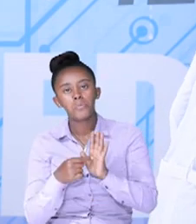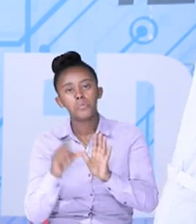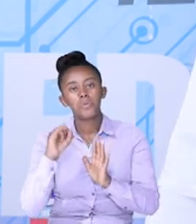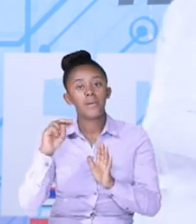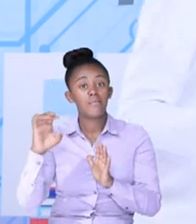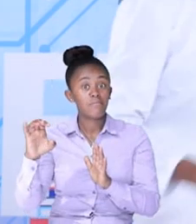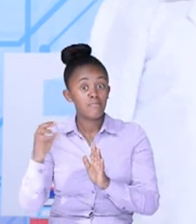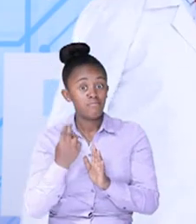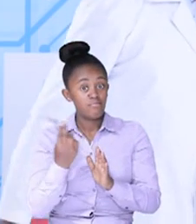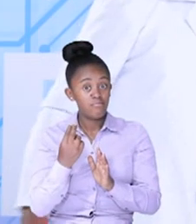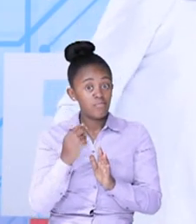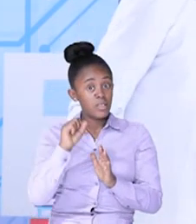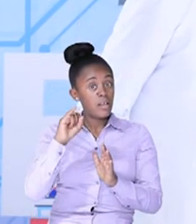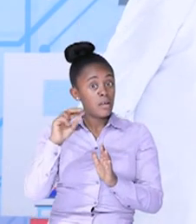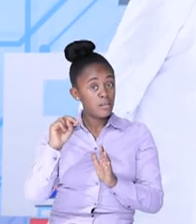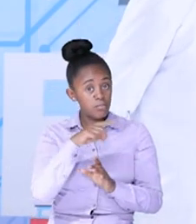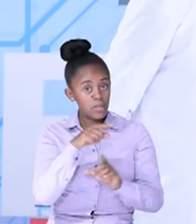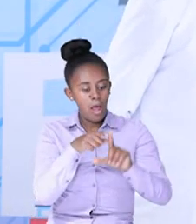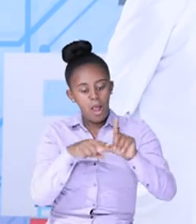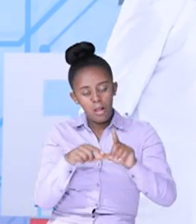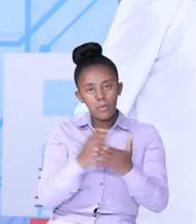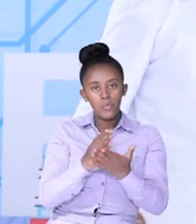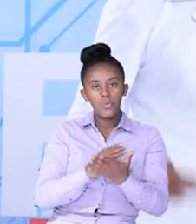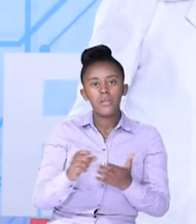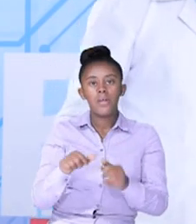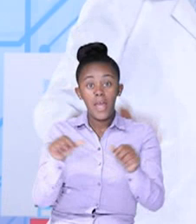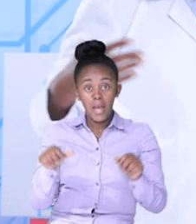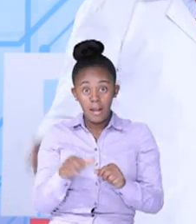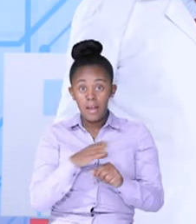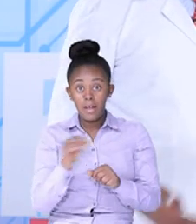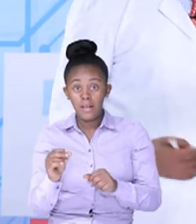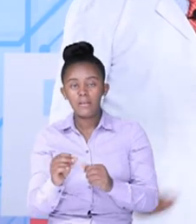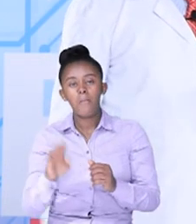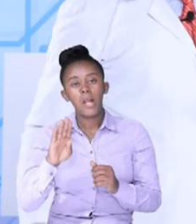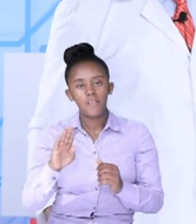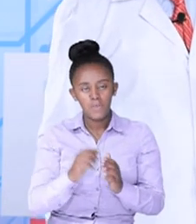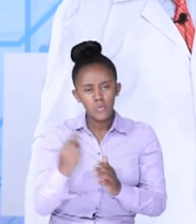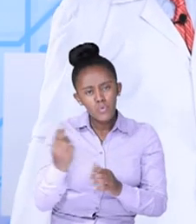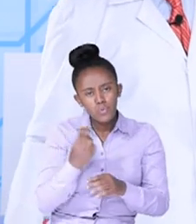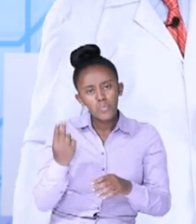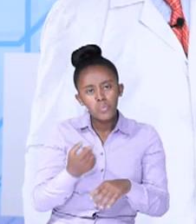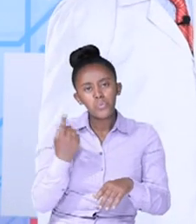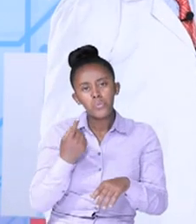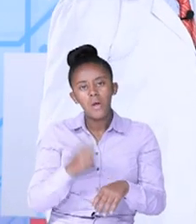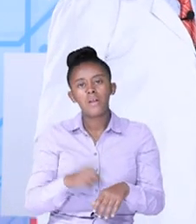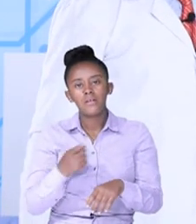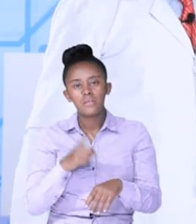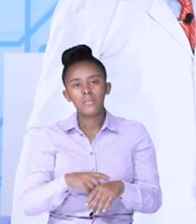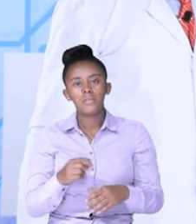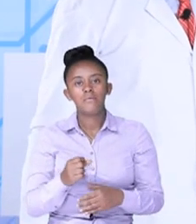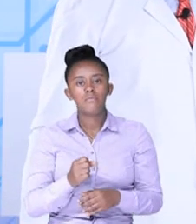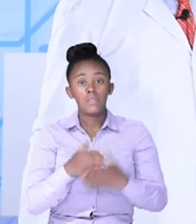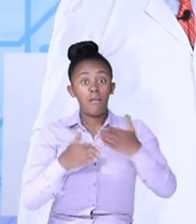sine means the angle between the area and the magnetic field. But usually in physics, in standard physics books, they